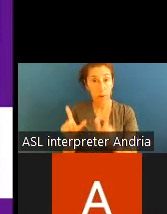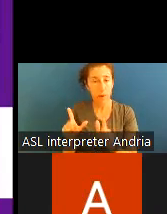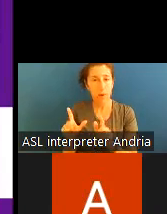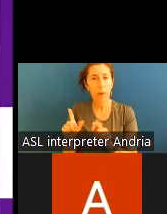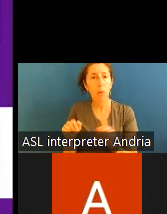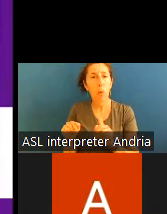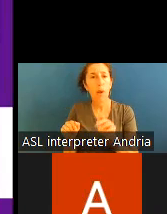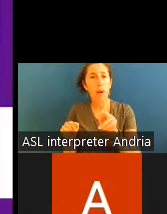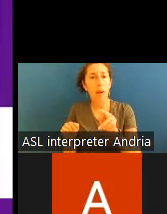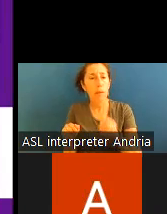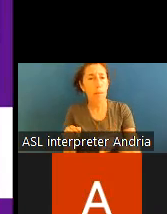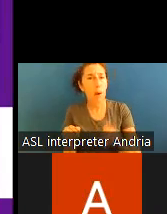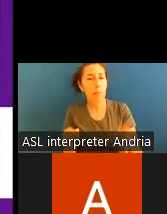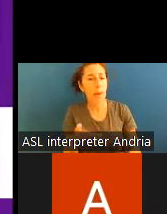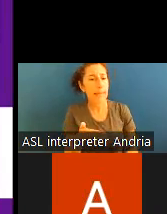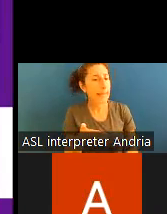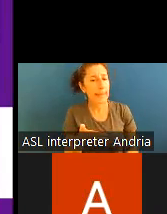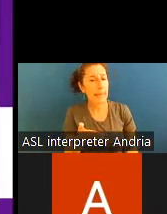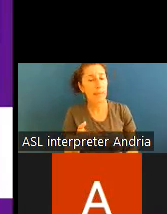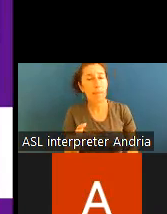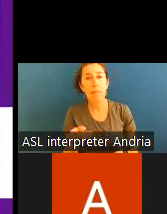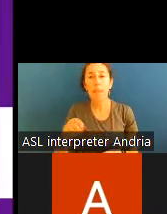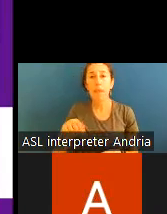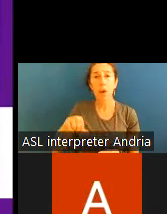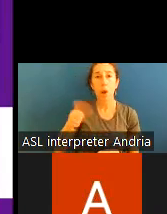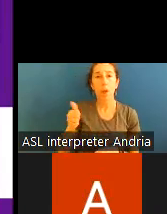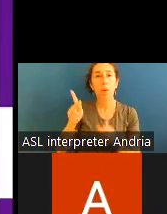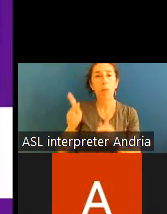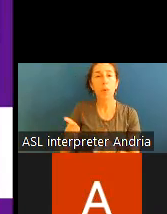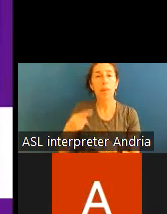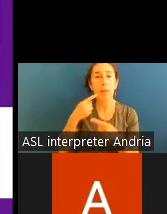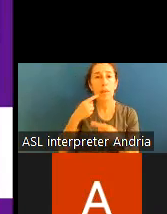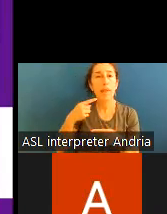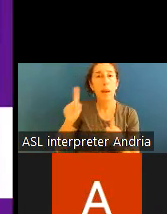I'm going to stop sharing it and then reshare it and see if that works.